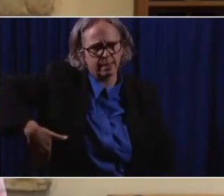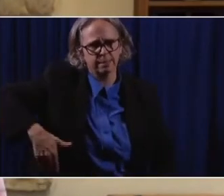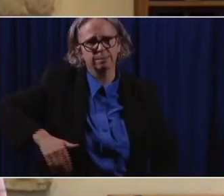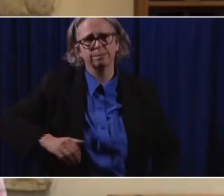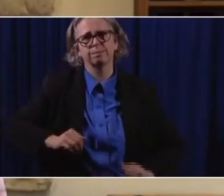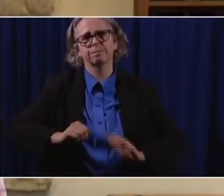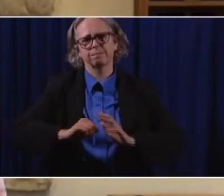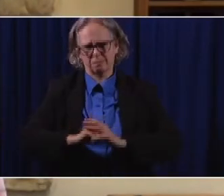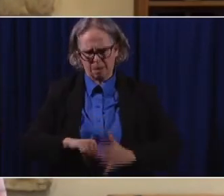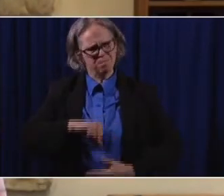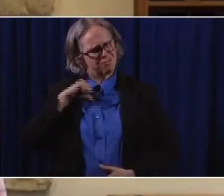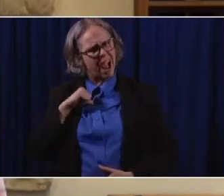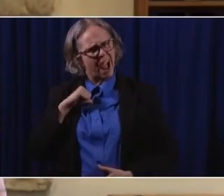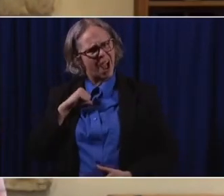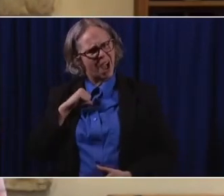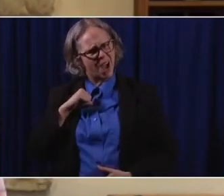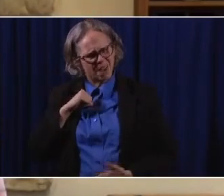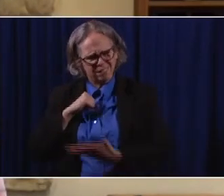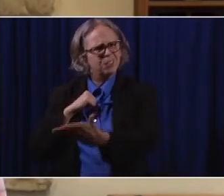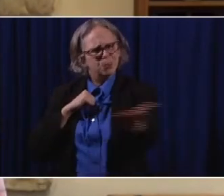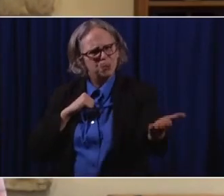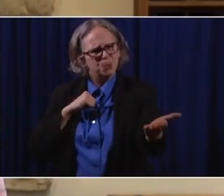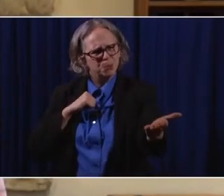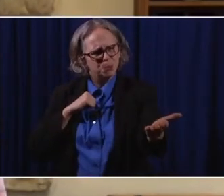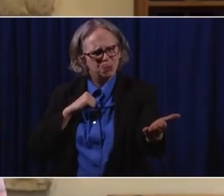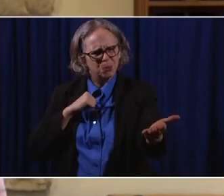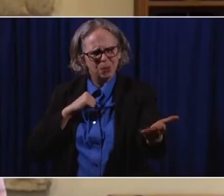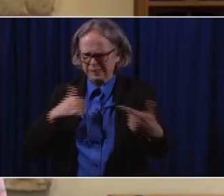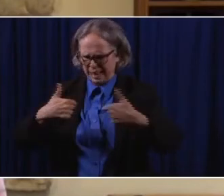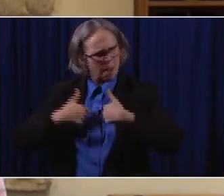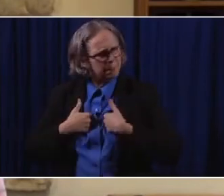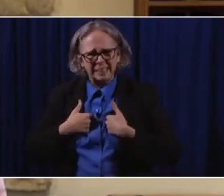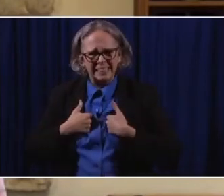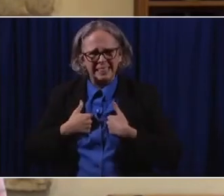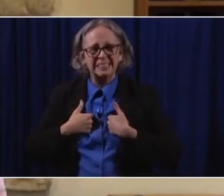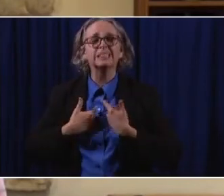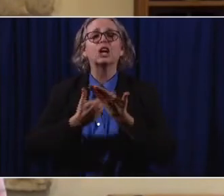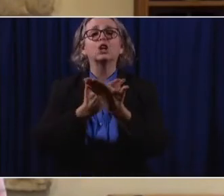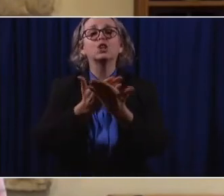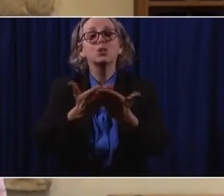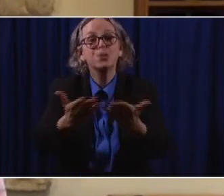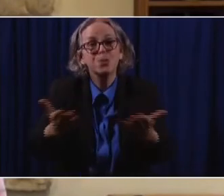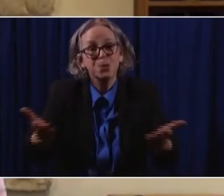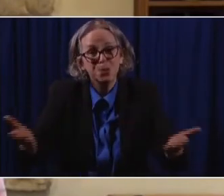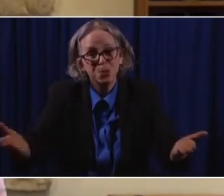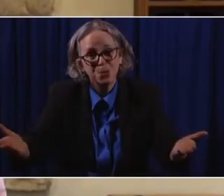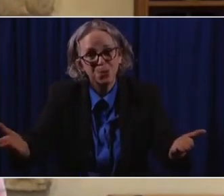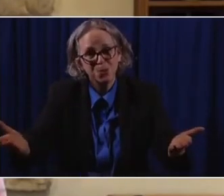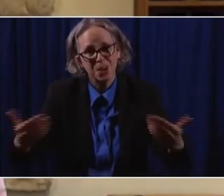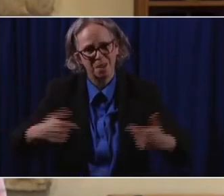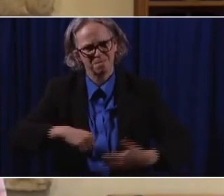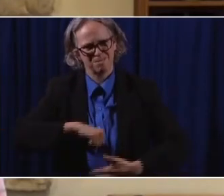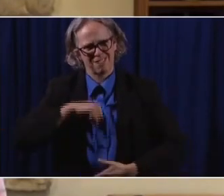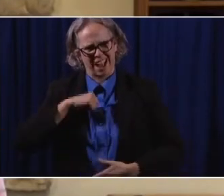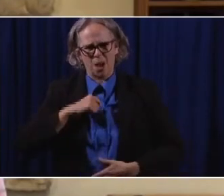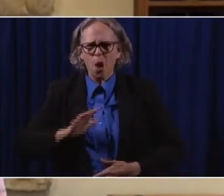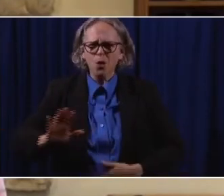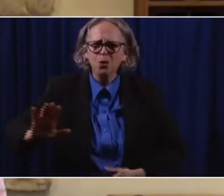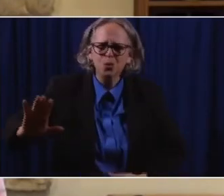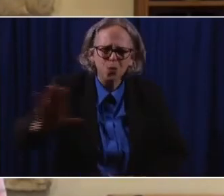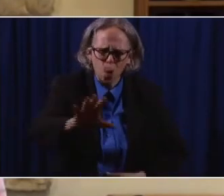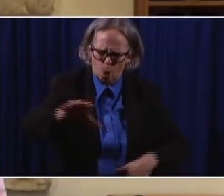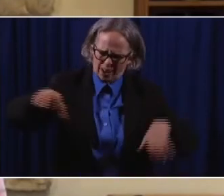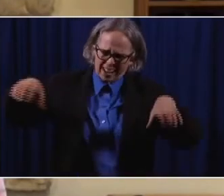of where we are. Not proud of me, but I'm proud of what you have done. You've really made a big, big, big difference.